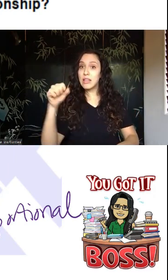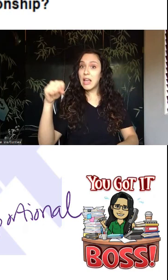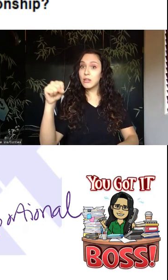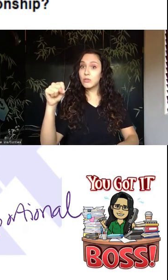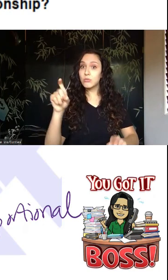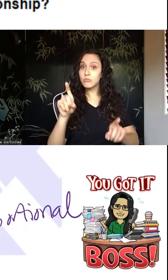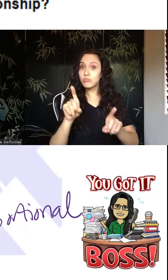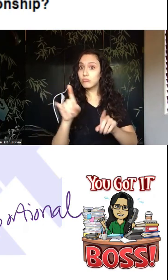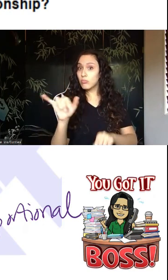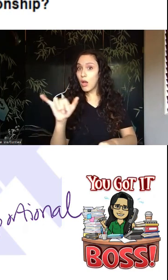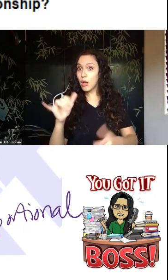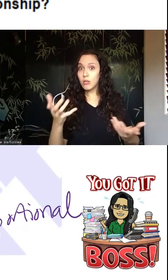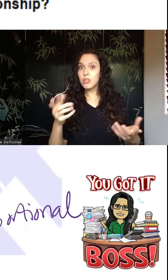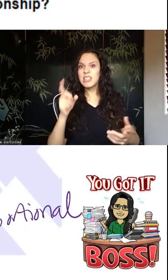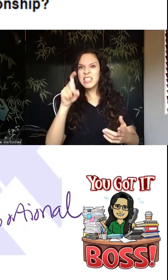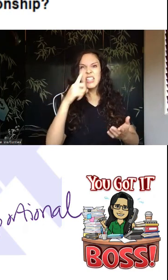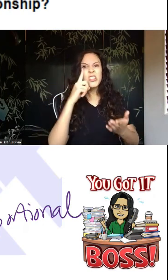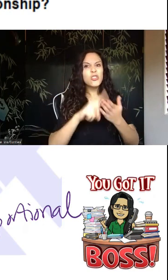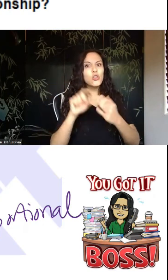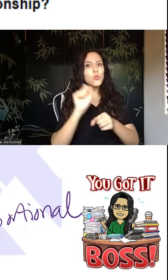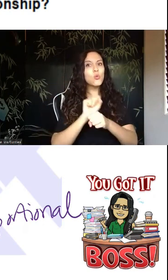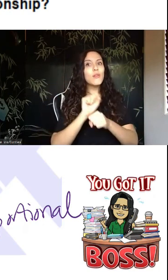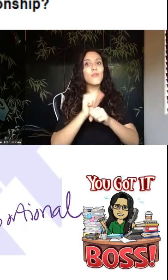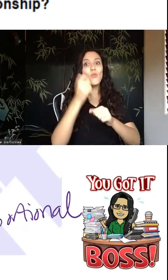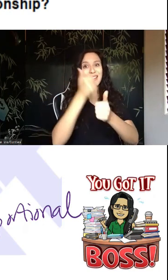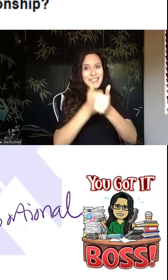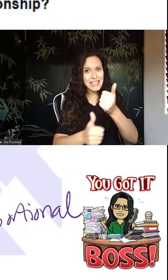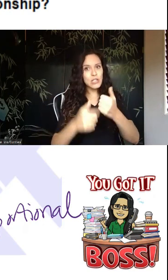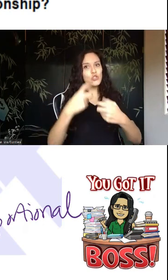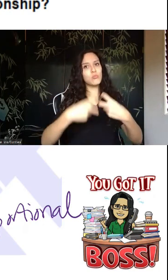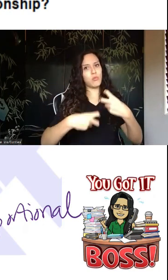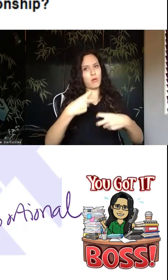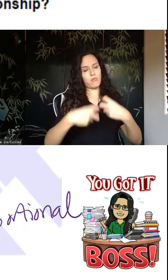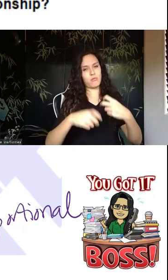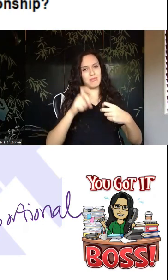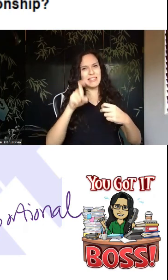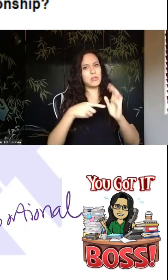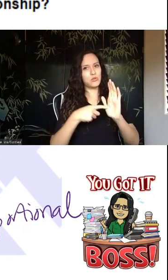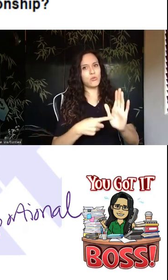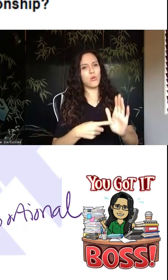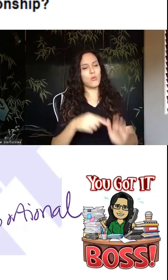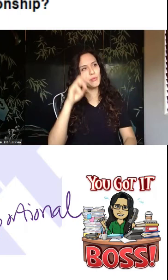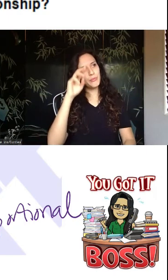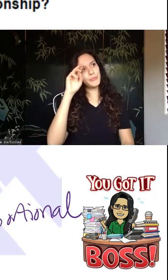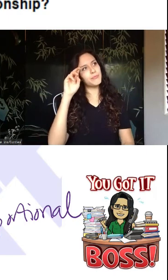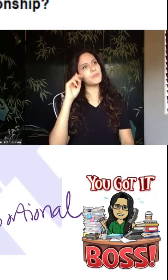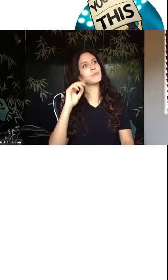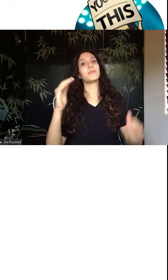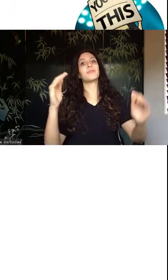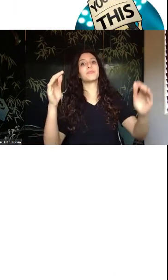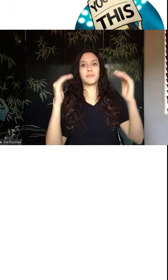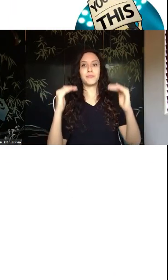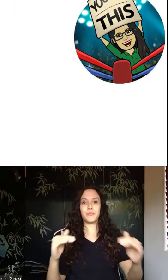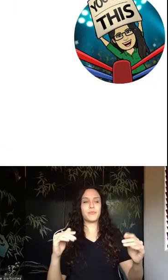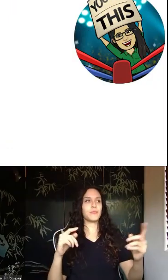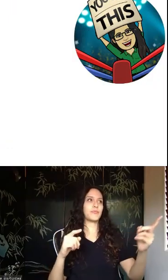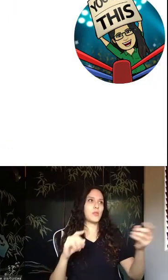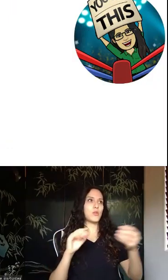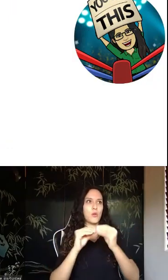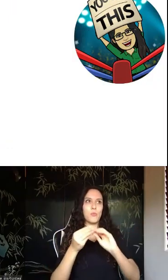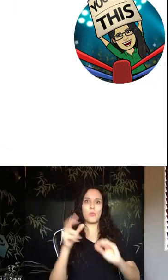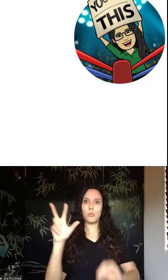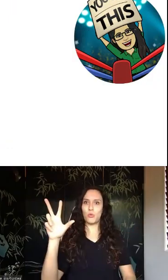true, which really meant C was wrong? So it's a good way to check your work. All right, next